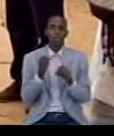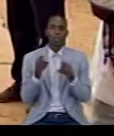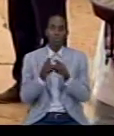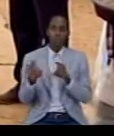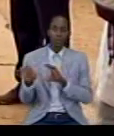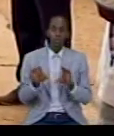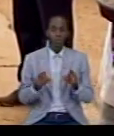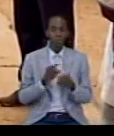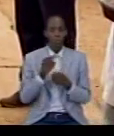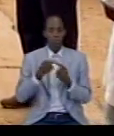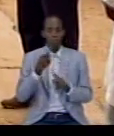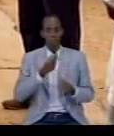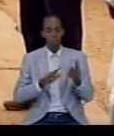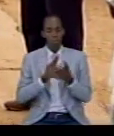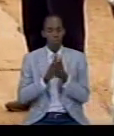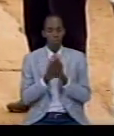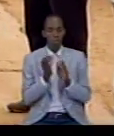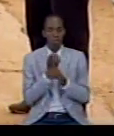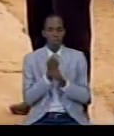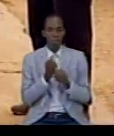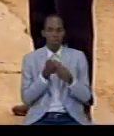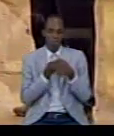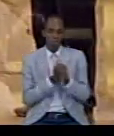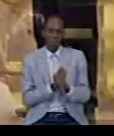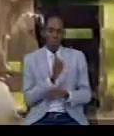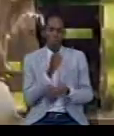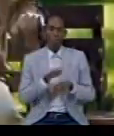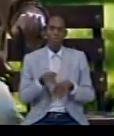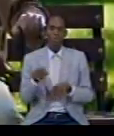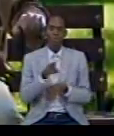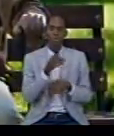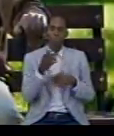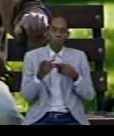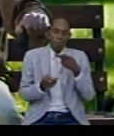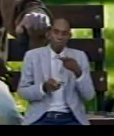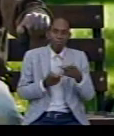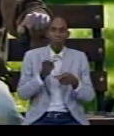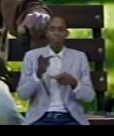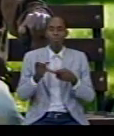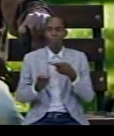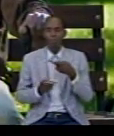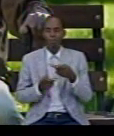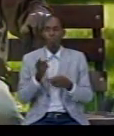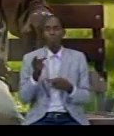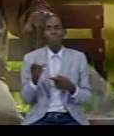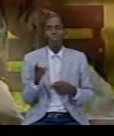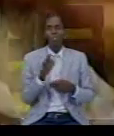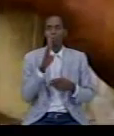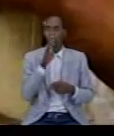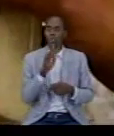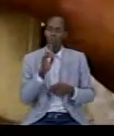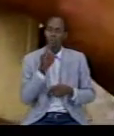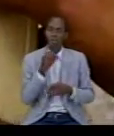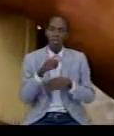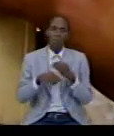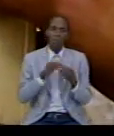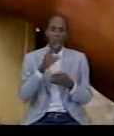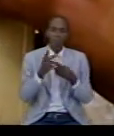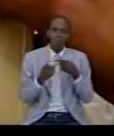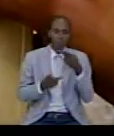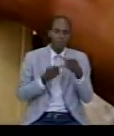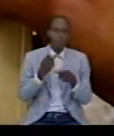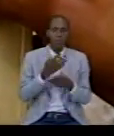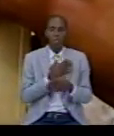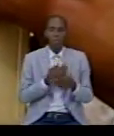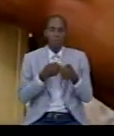they are getting saved, you follow them up. If you're a visitation worker, you be very serious about your visitation and the